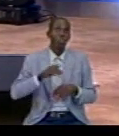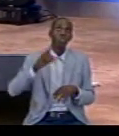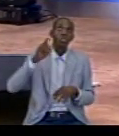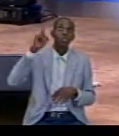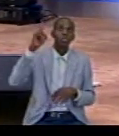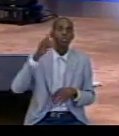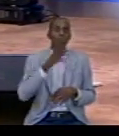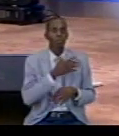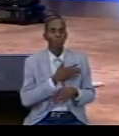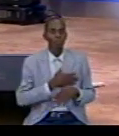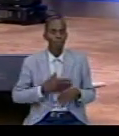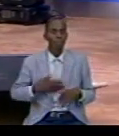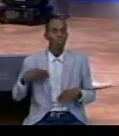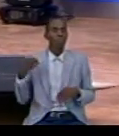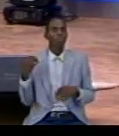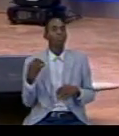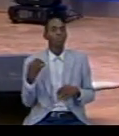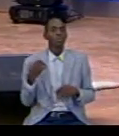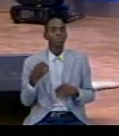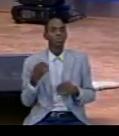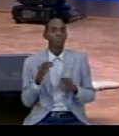which love thy law, and